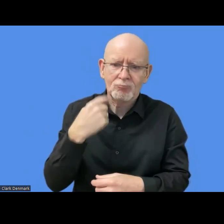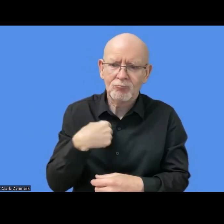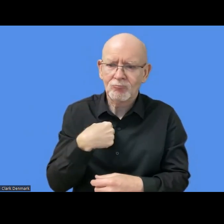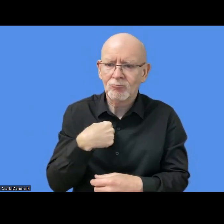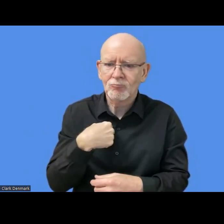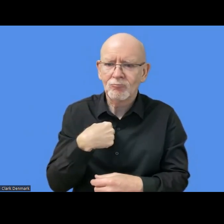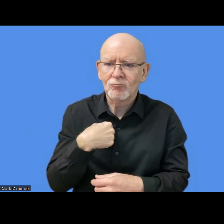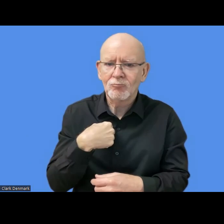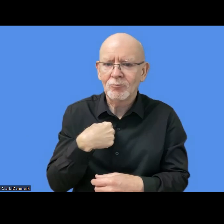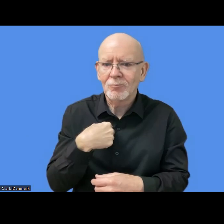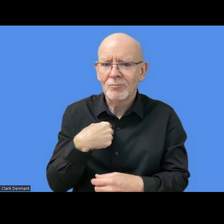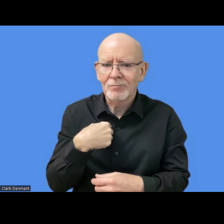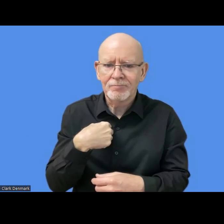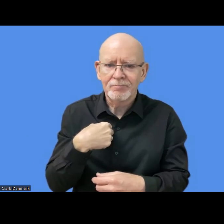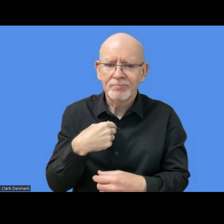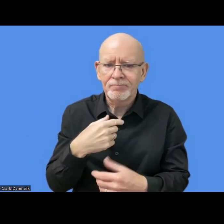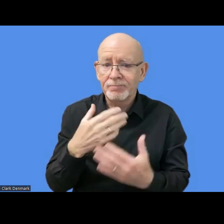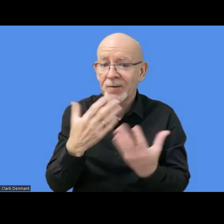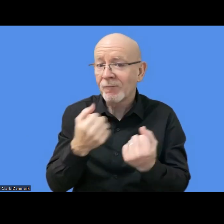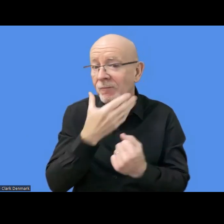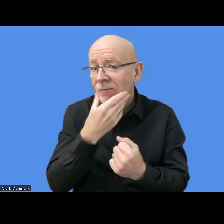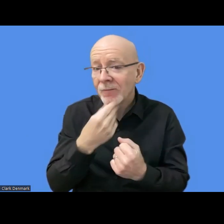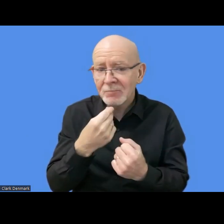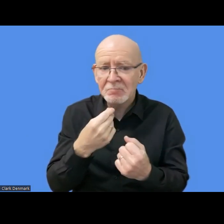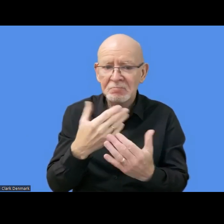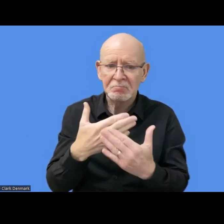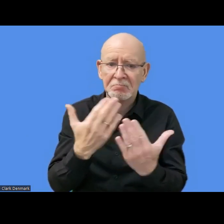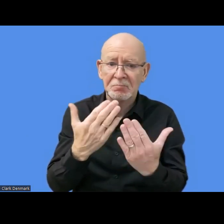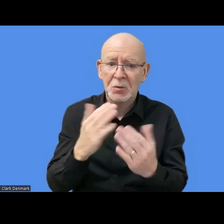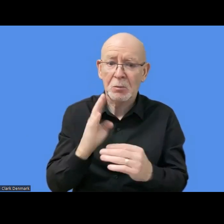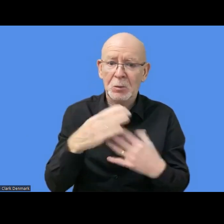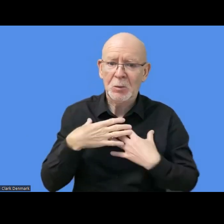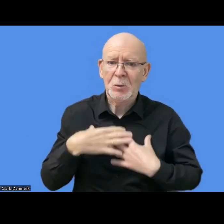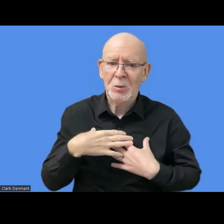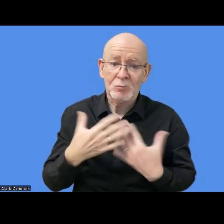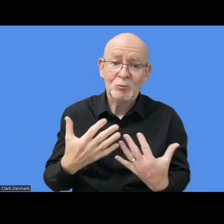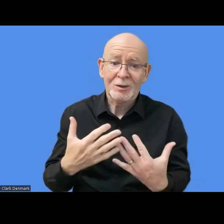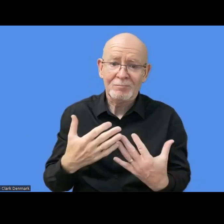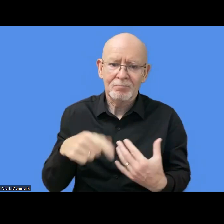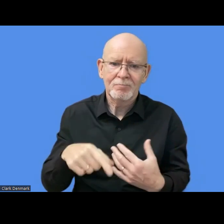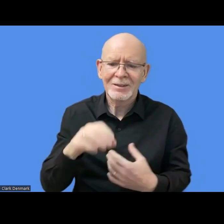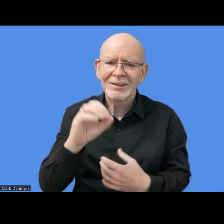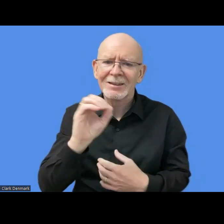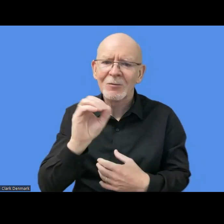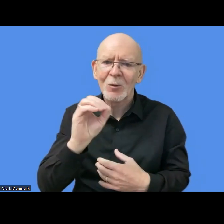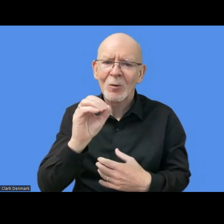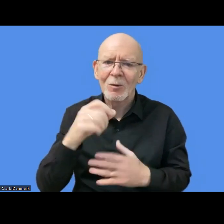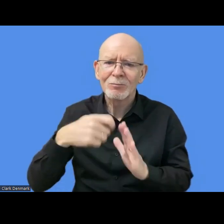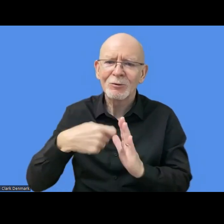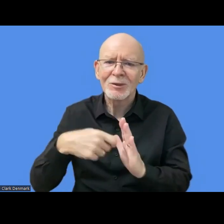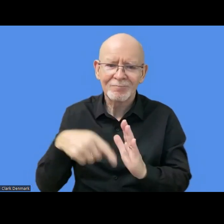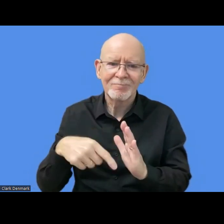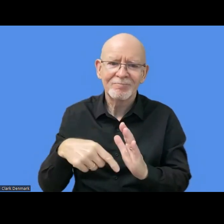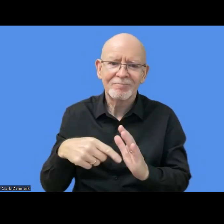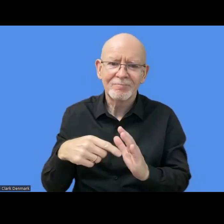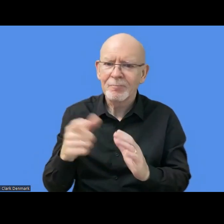employment. We have a great panel with us today, but before we jump into the topic of the Zero